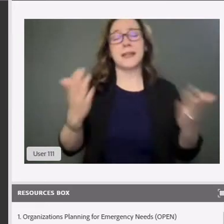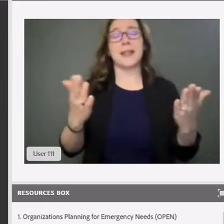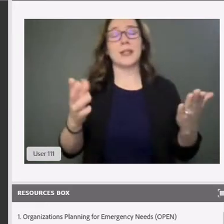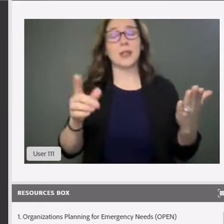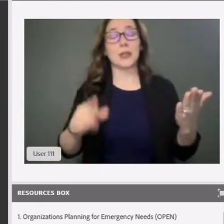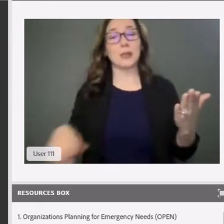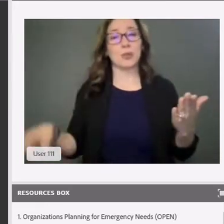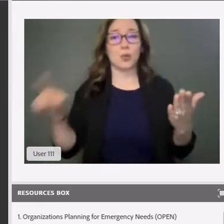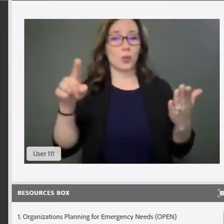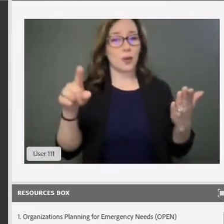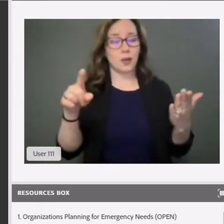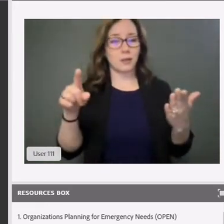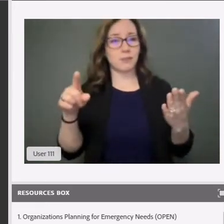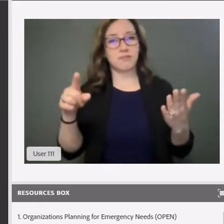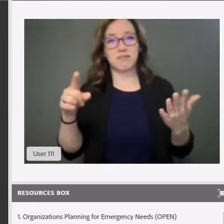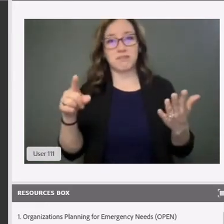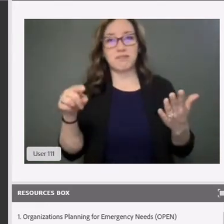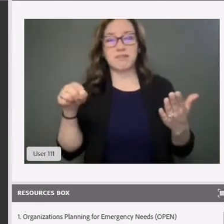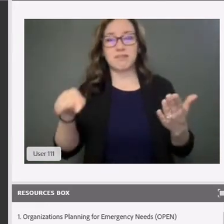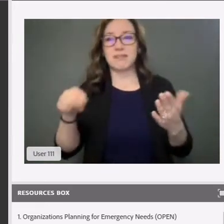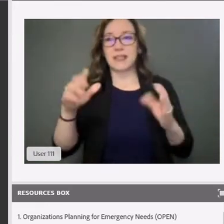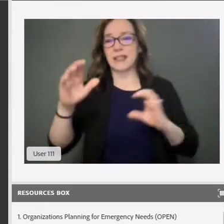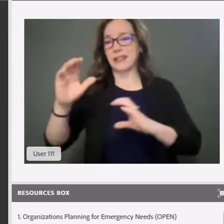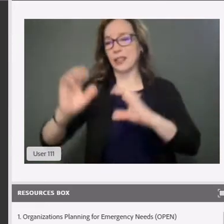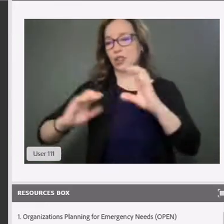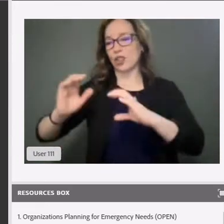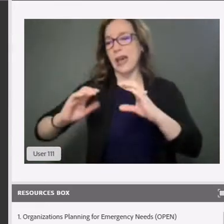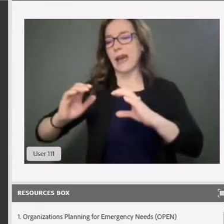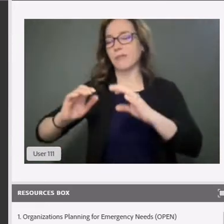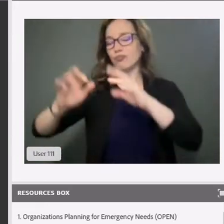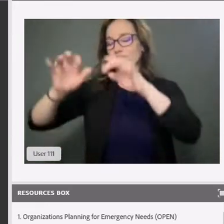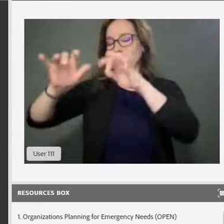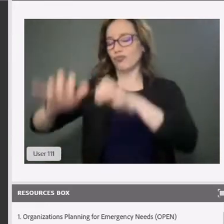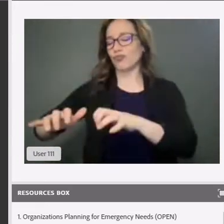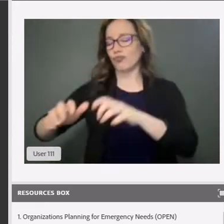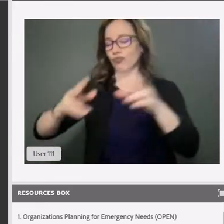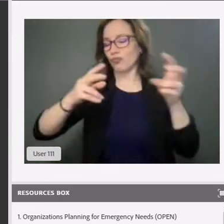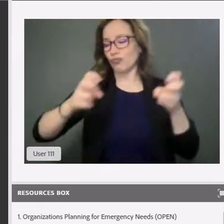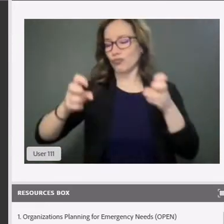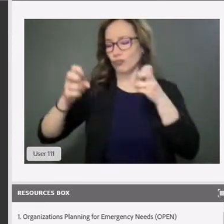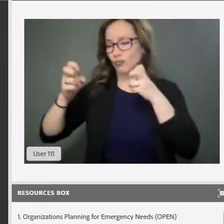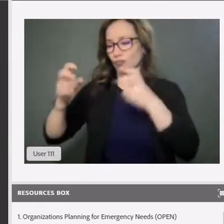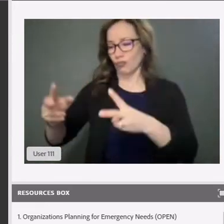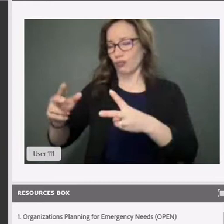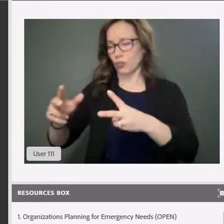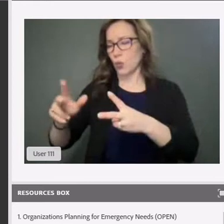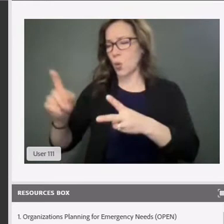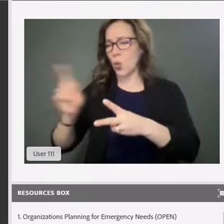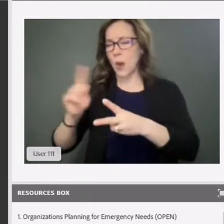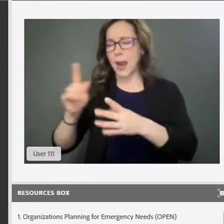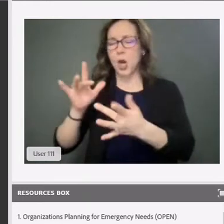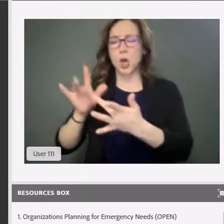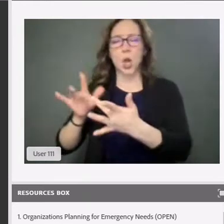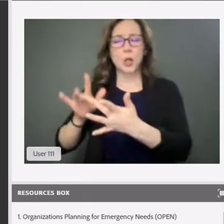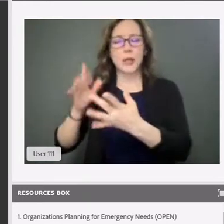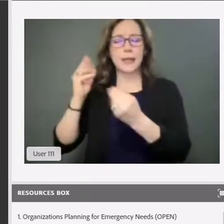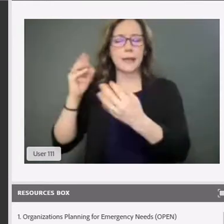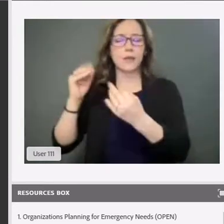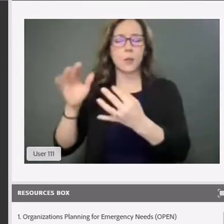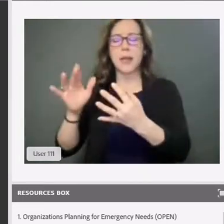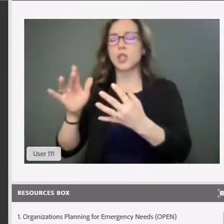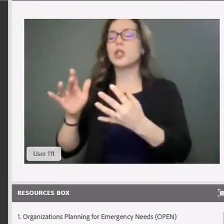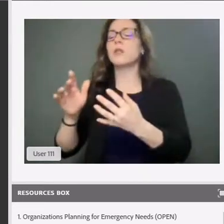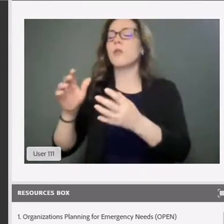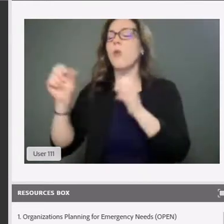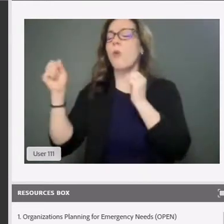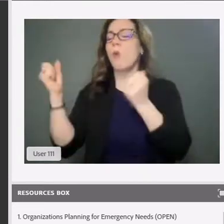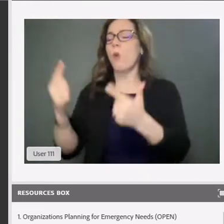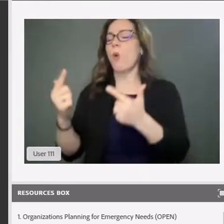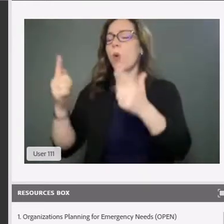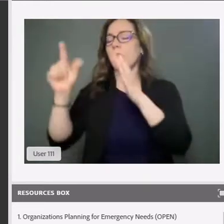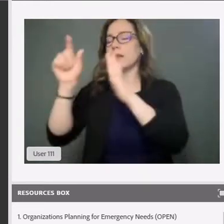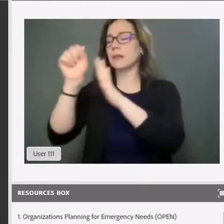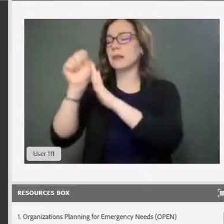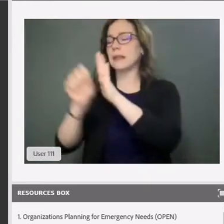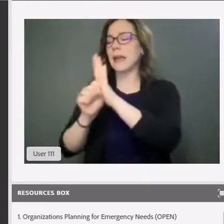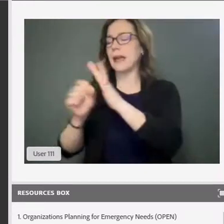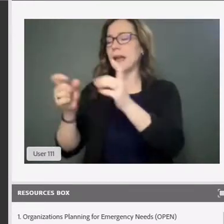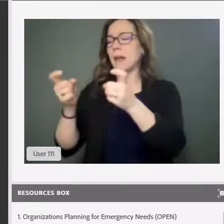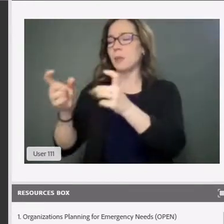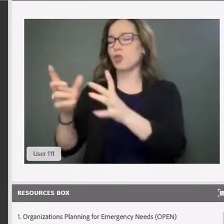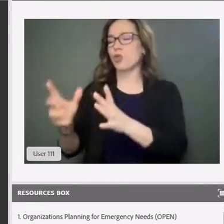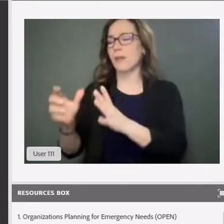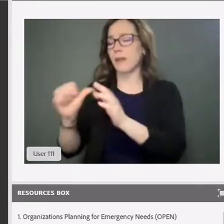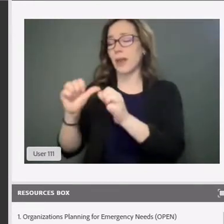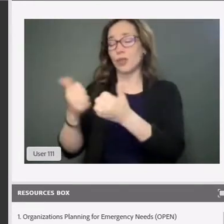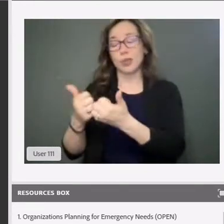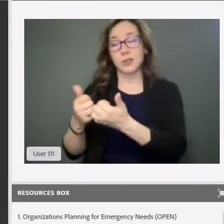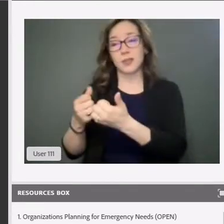I believe sometime in the chat, we're going to put a link to where you can find the contact information for all of the state administrative agencies. Great